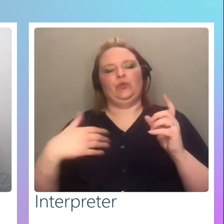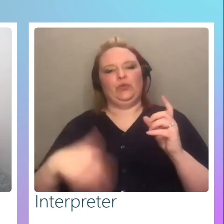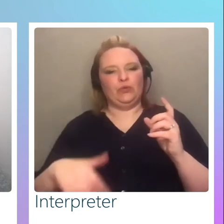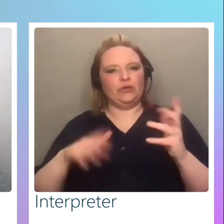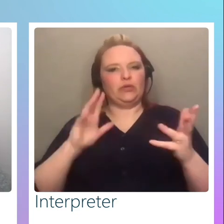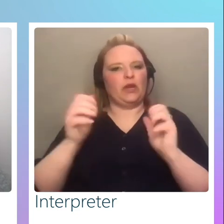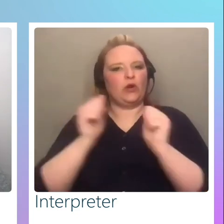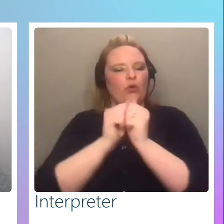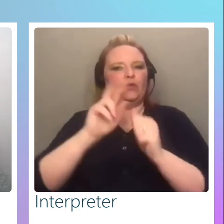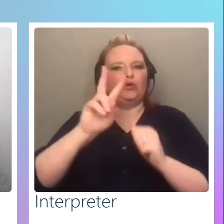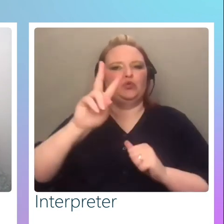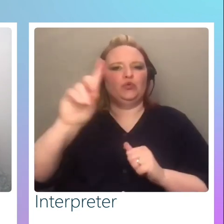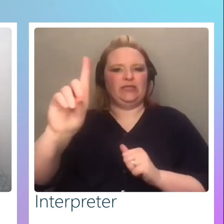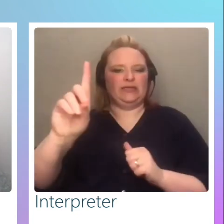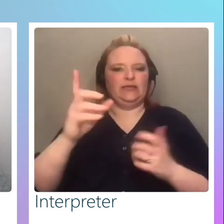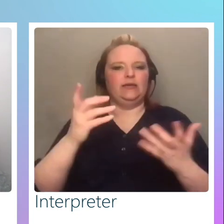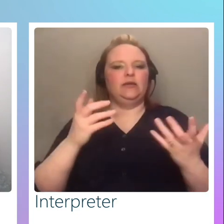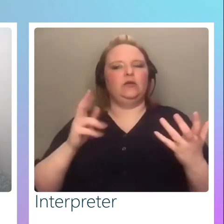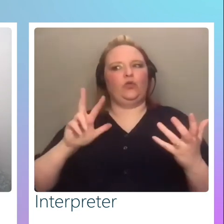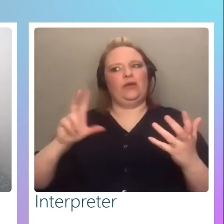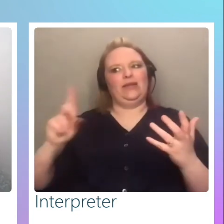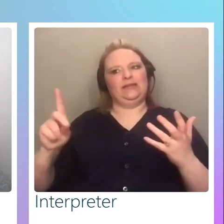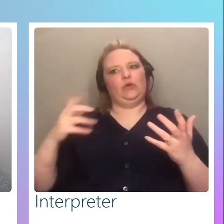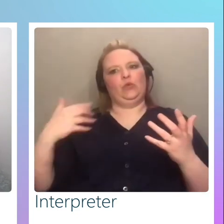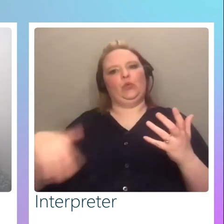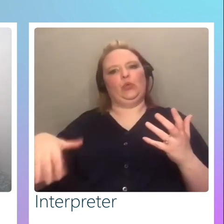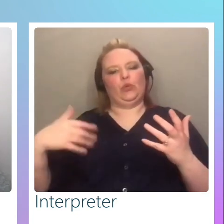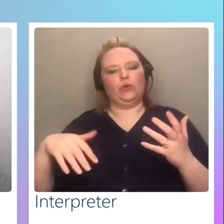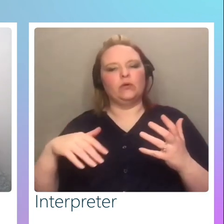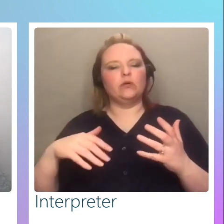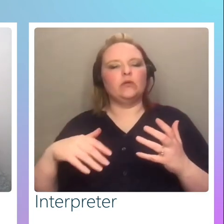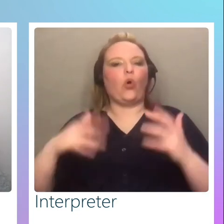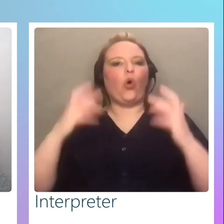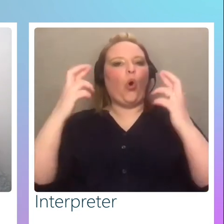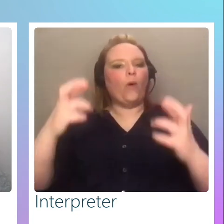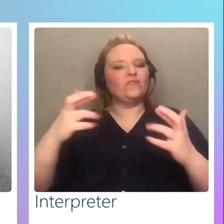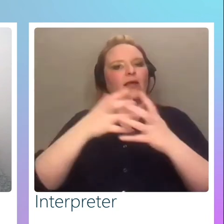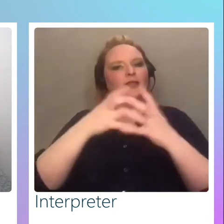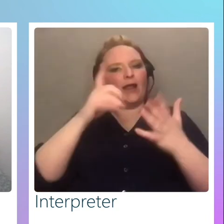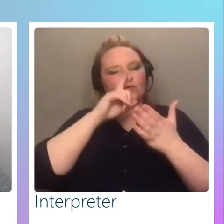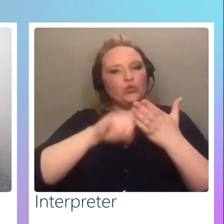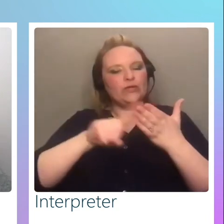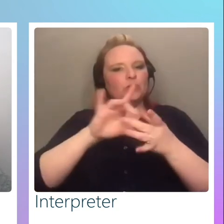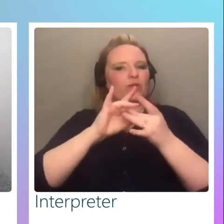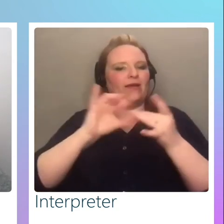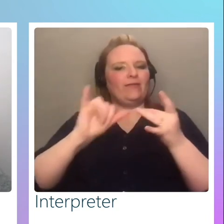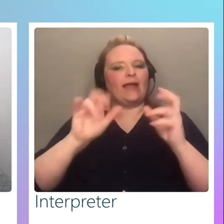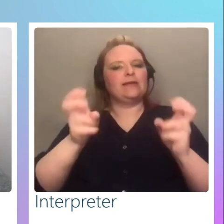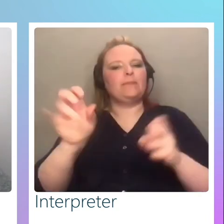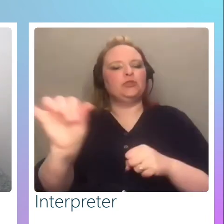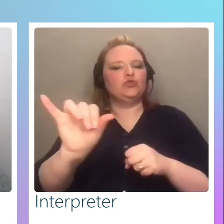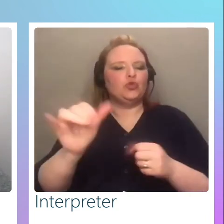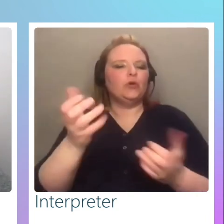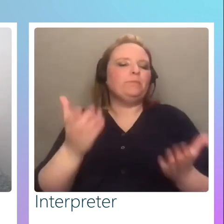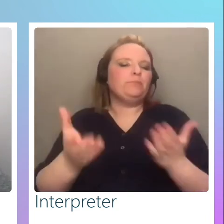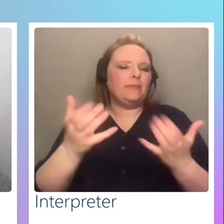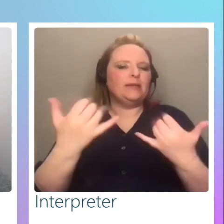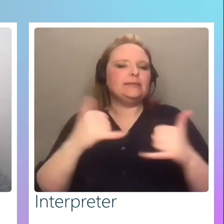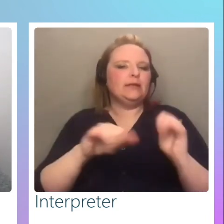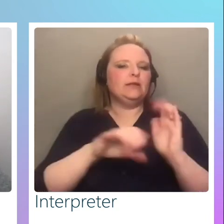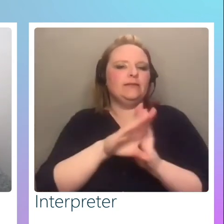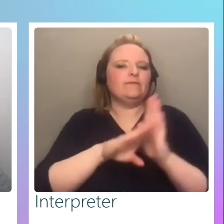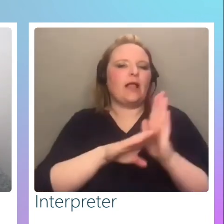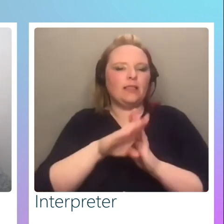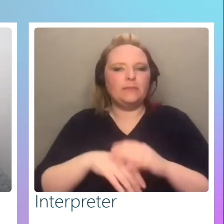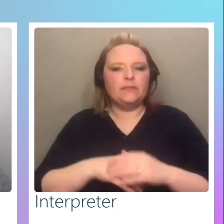on a 2D screen. I imagine there's probably also hopefully a good bit of research around that as well, but it might still be developing.